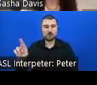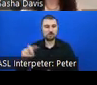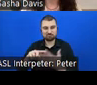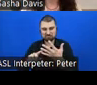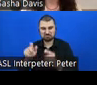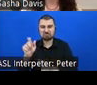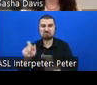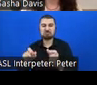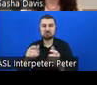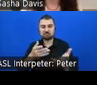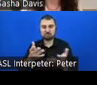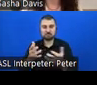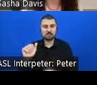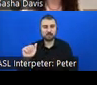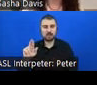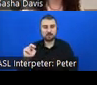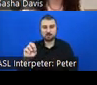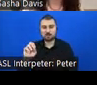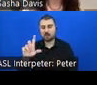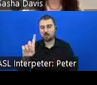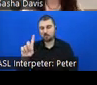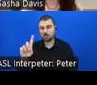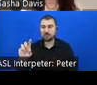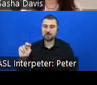in Renee and Chaim's later life.